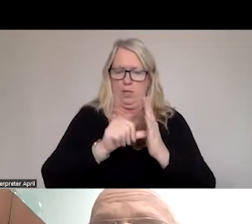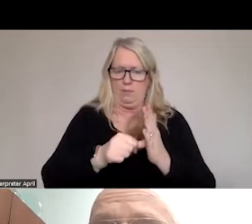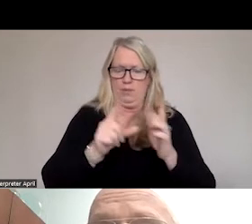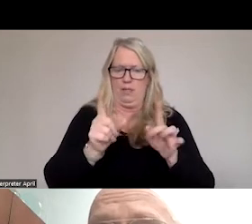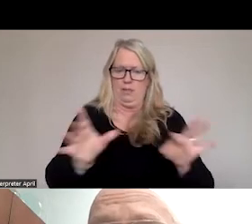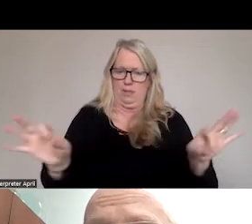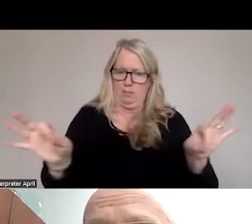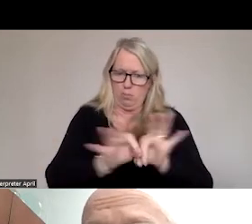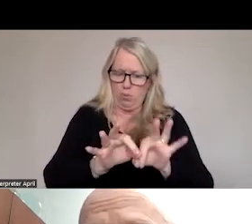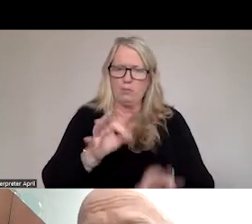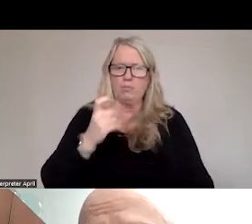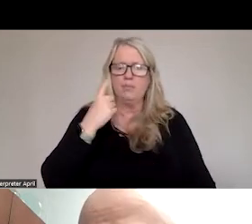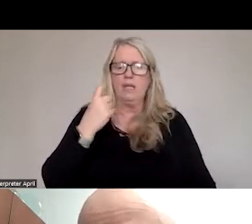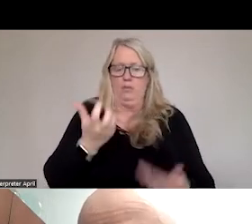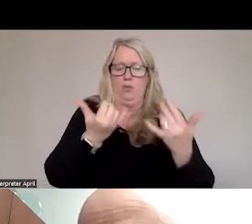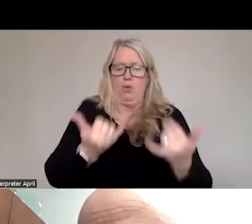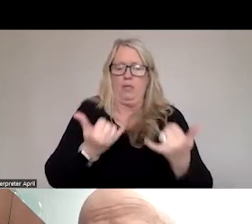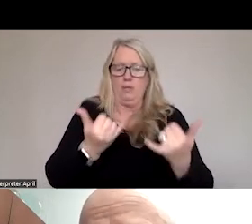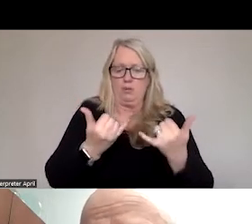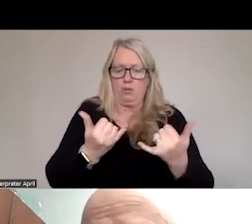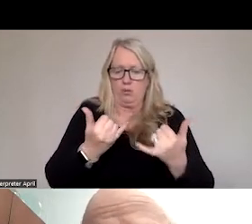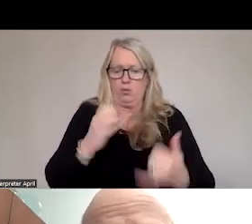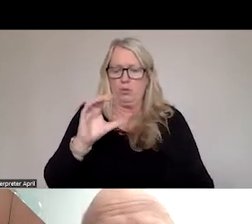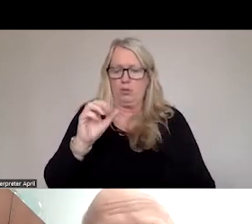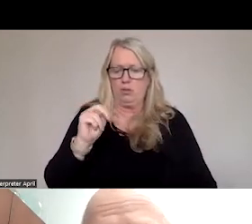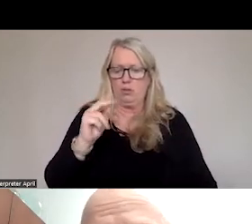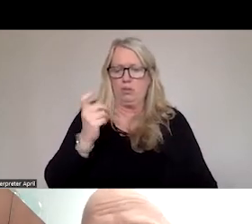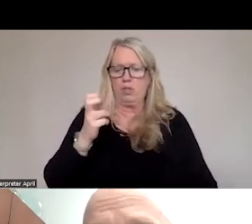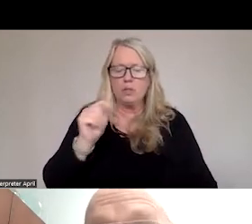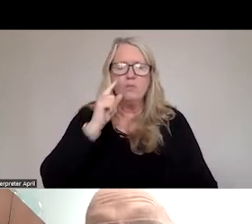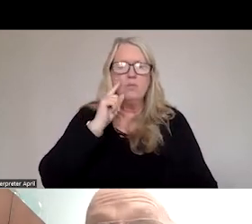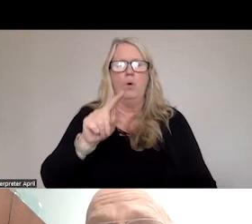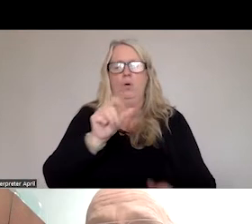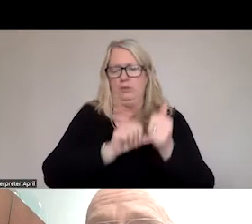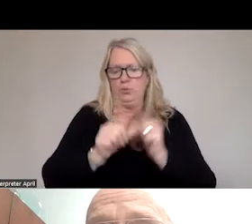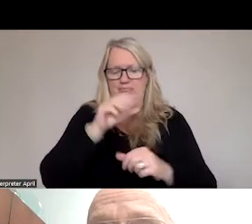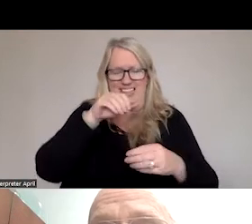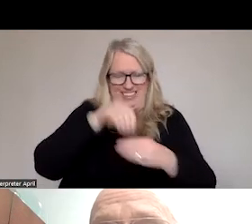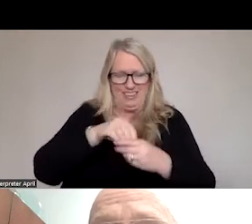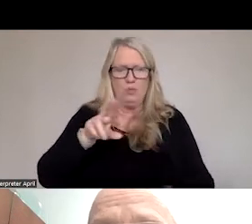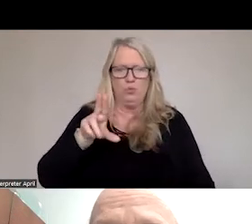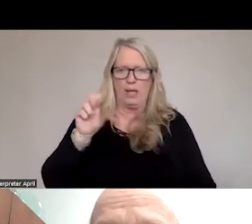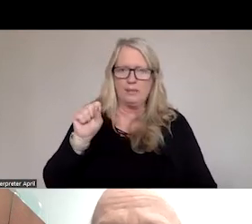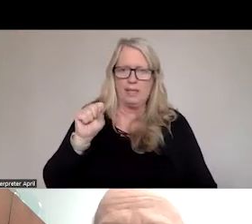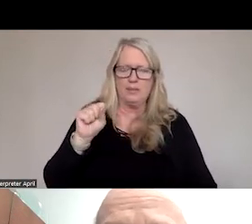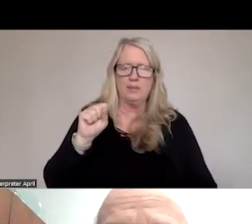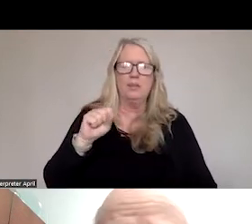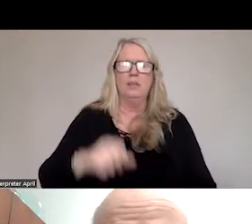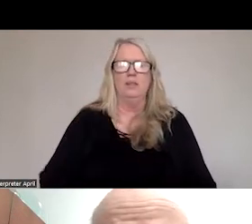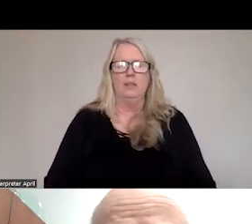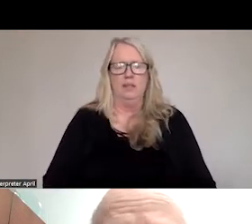this within the current context in terms of suicide in the United States.